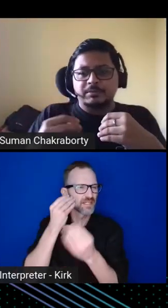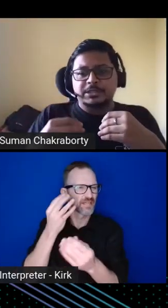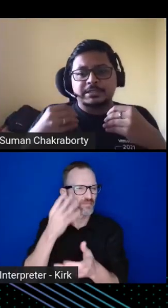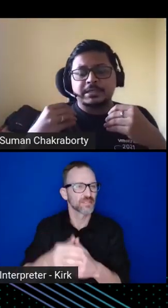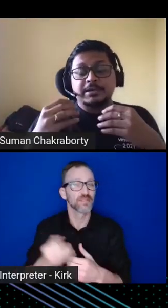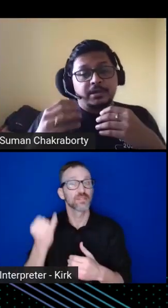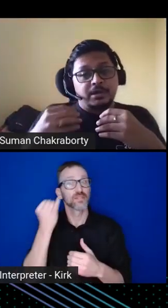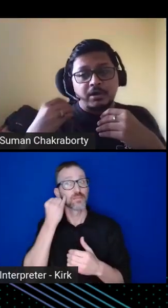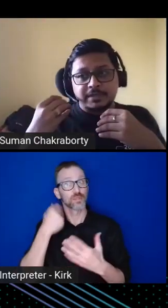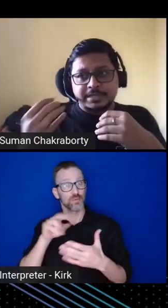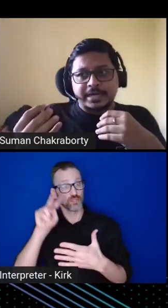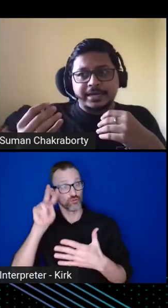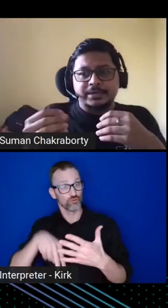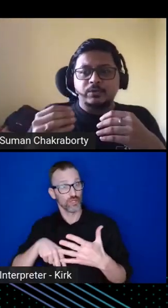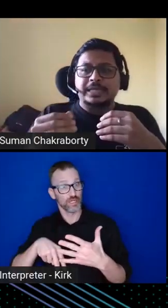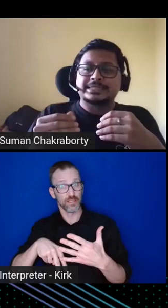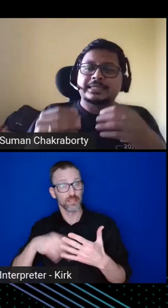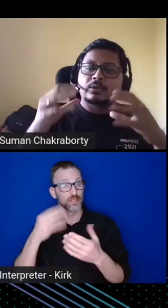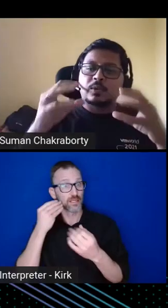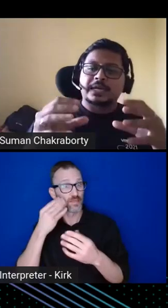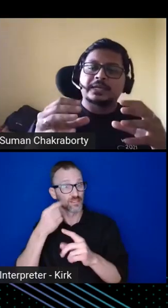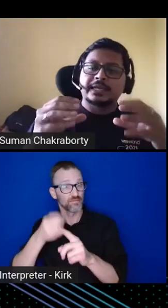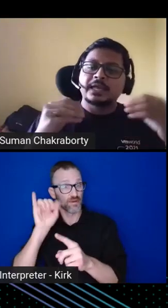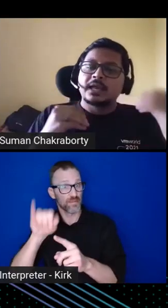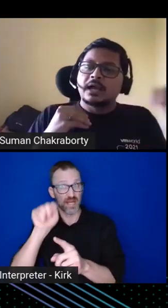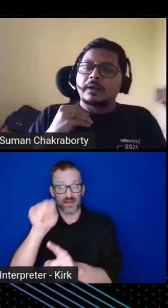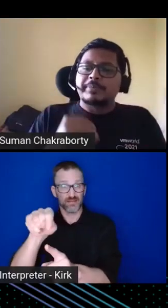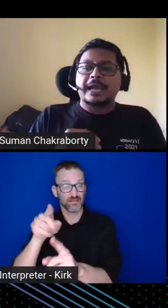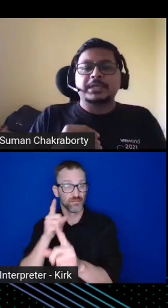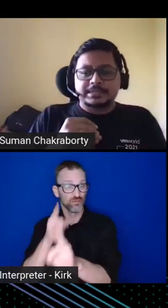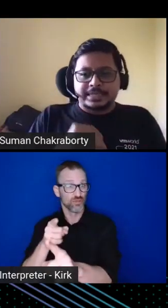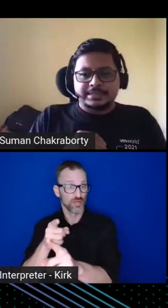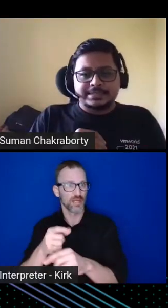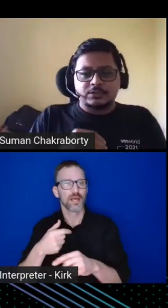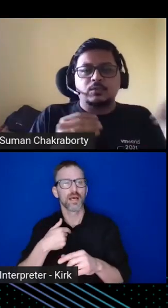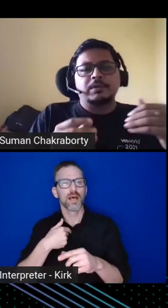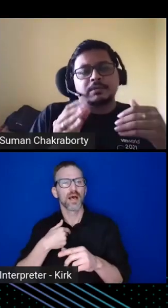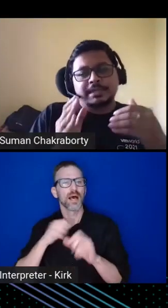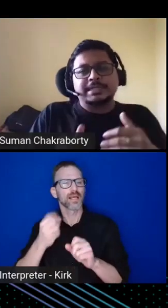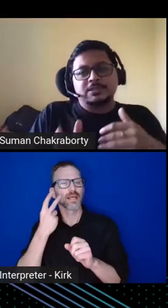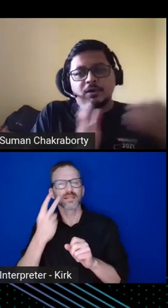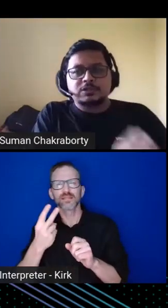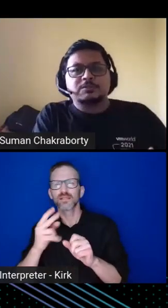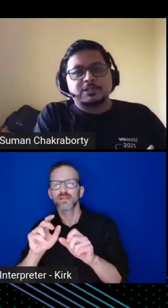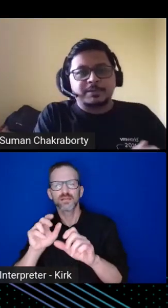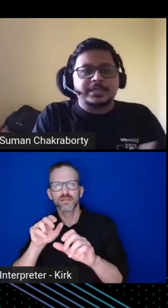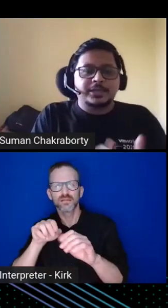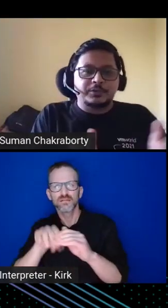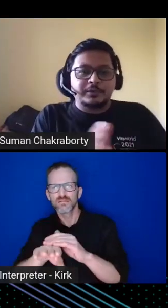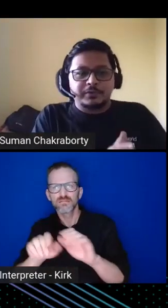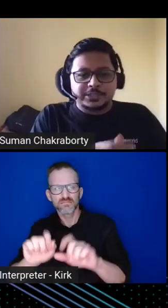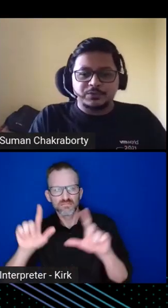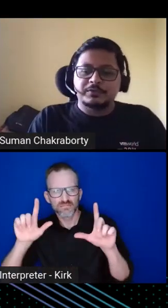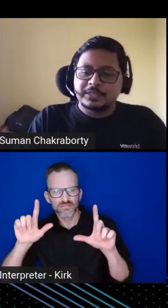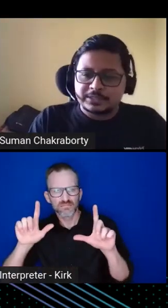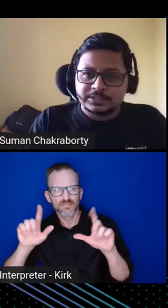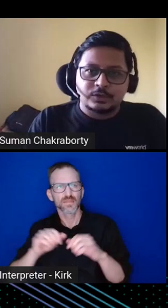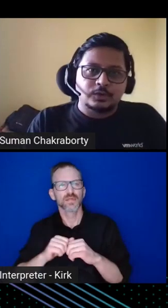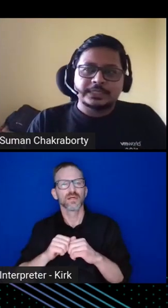any information of the target, you can see that what are the parameters that is set to. That is also possible in the UI, which we will